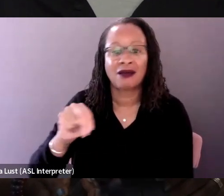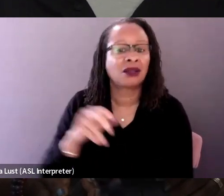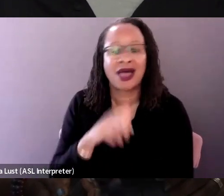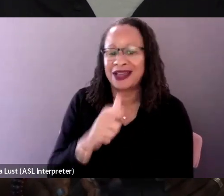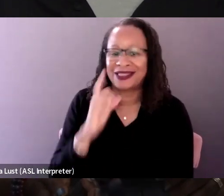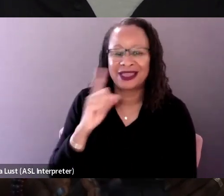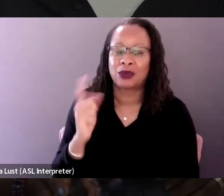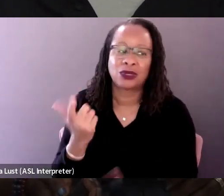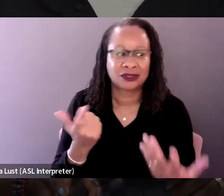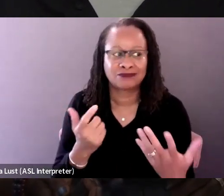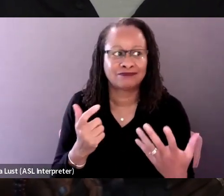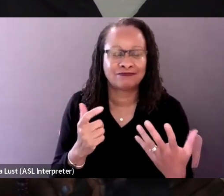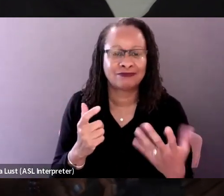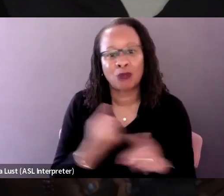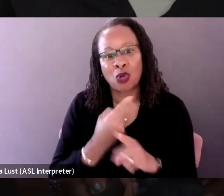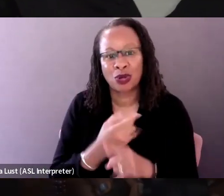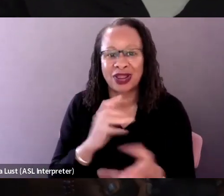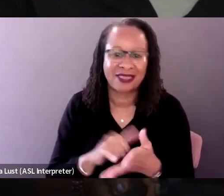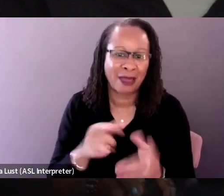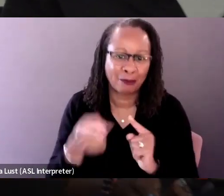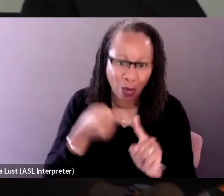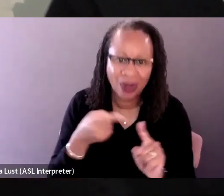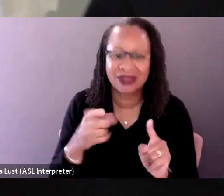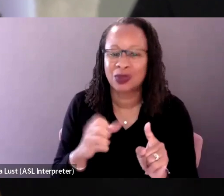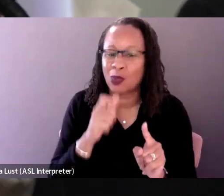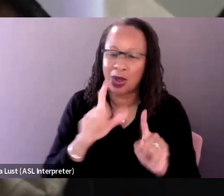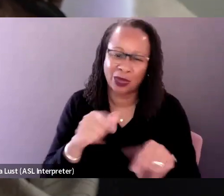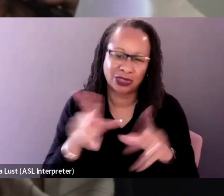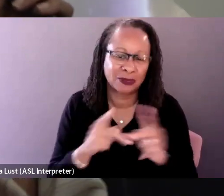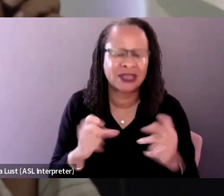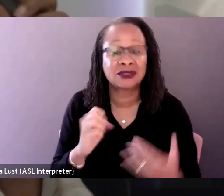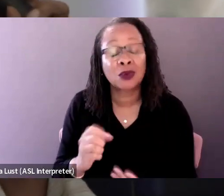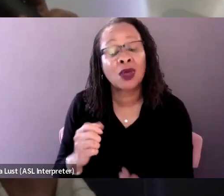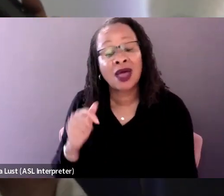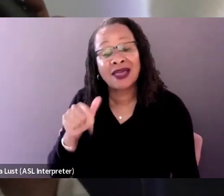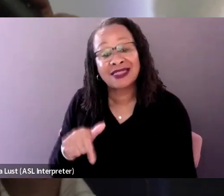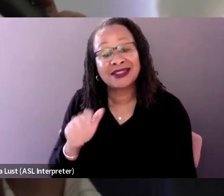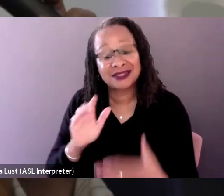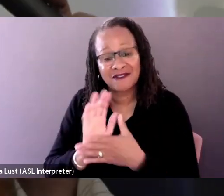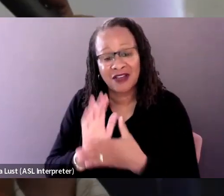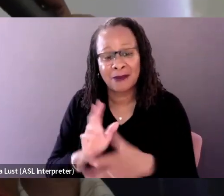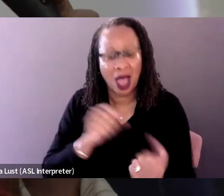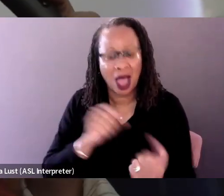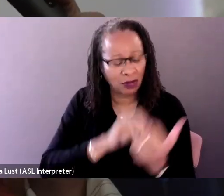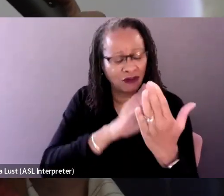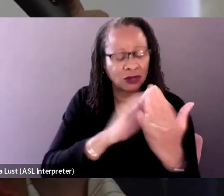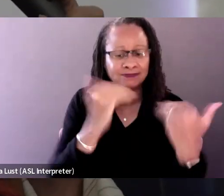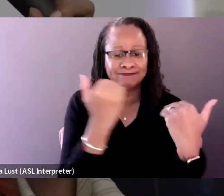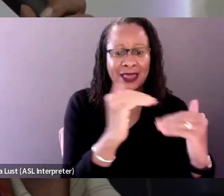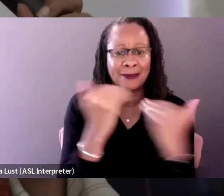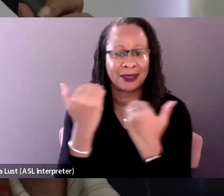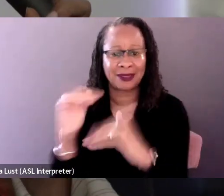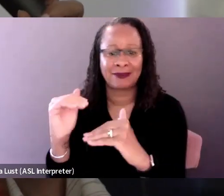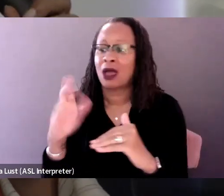I think of this film in terms of like us confronting like the limitations of representation, right? Like, it gets us on track, and